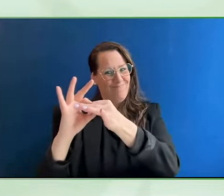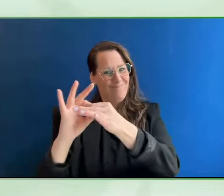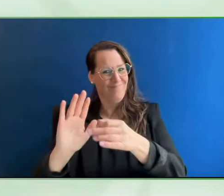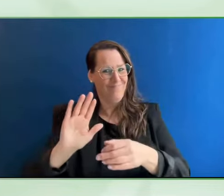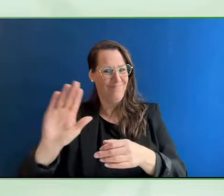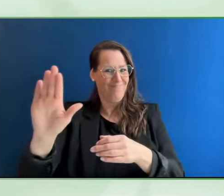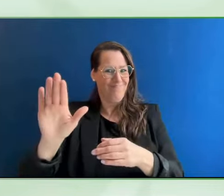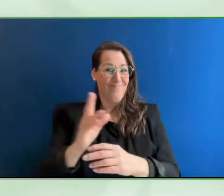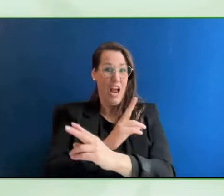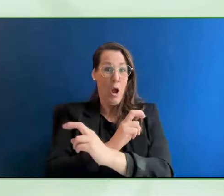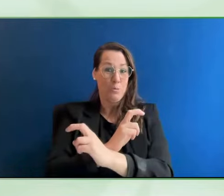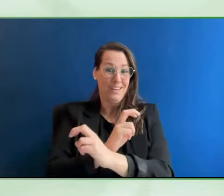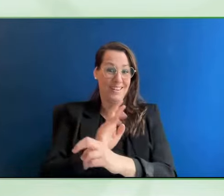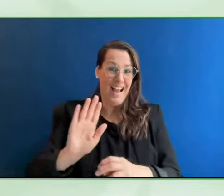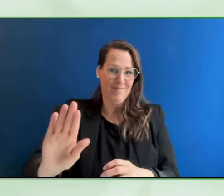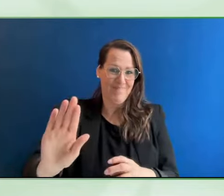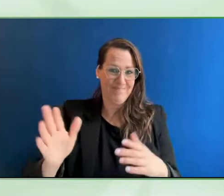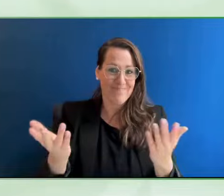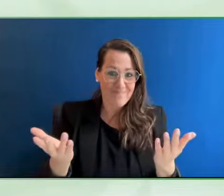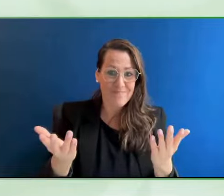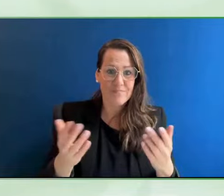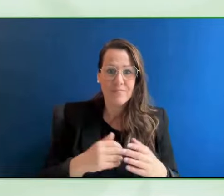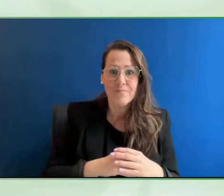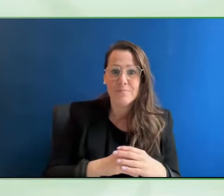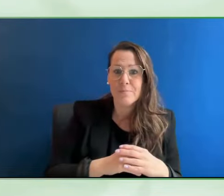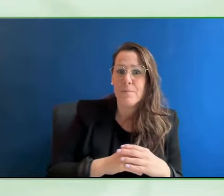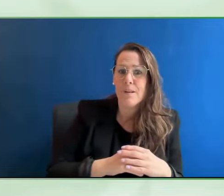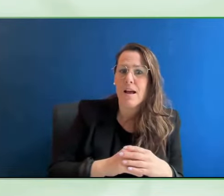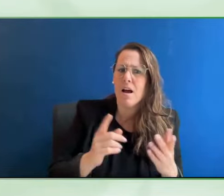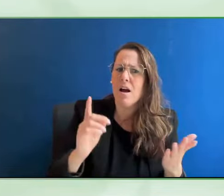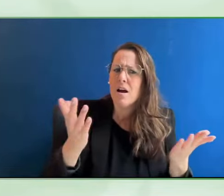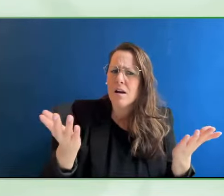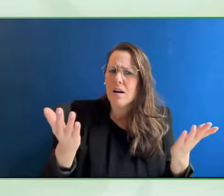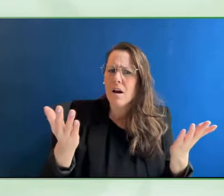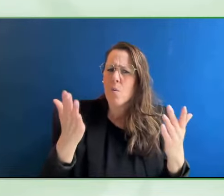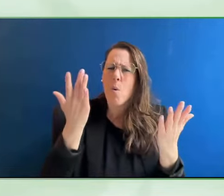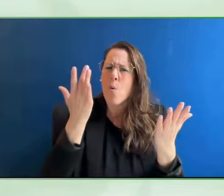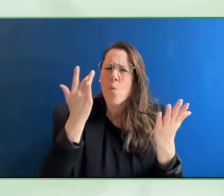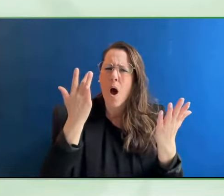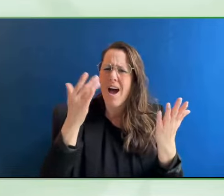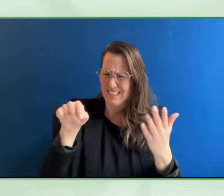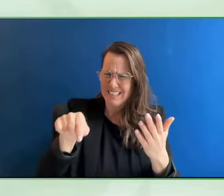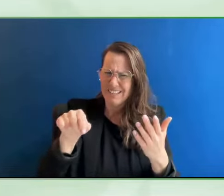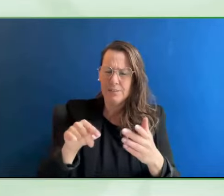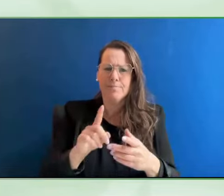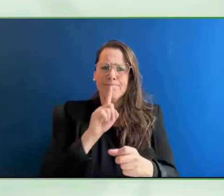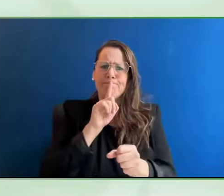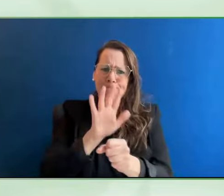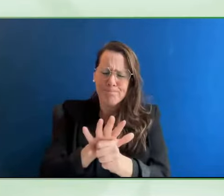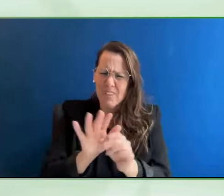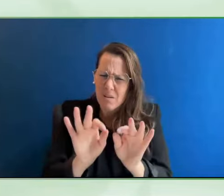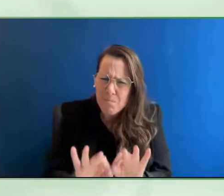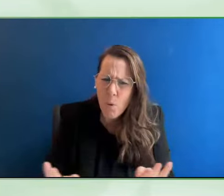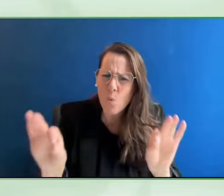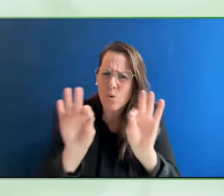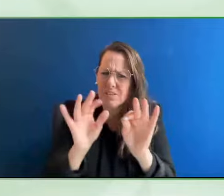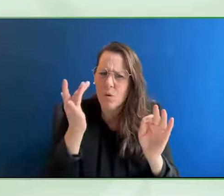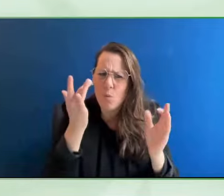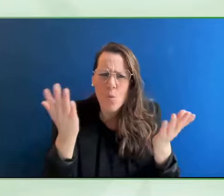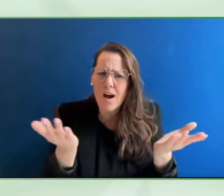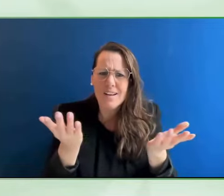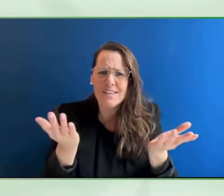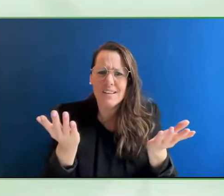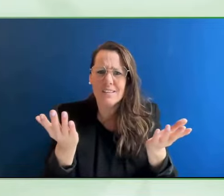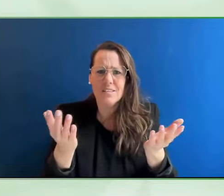and the public includes also people with disabilities, with people that are in financial need, and therefore